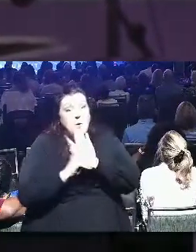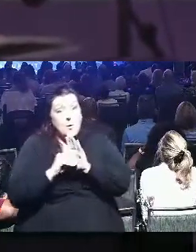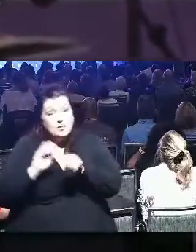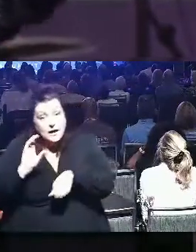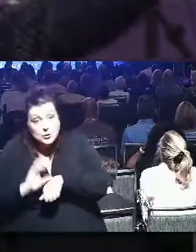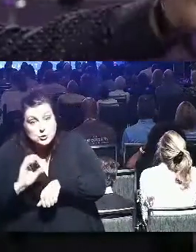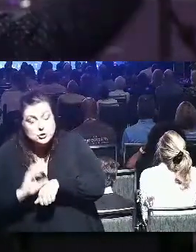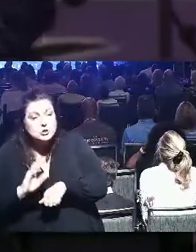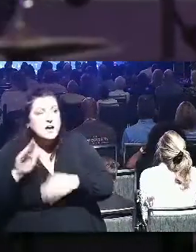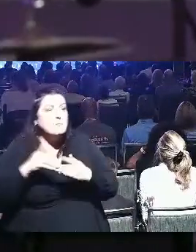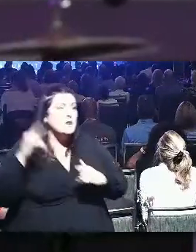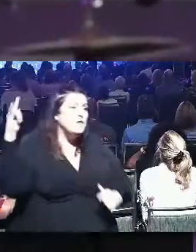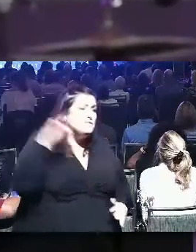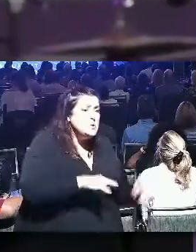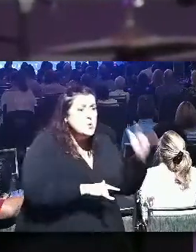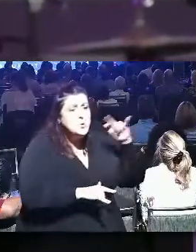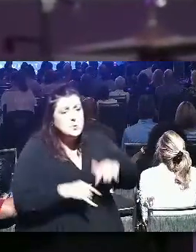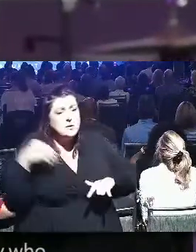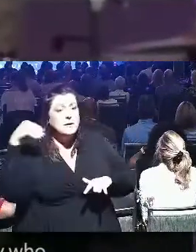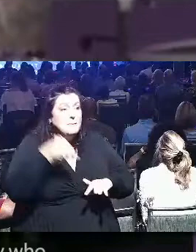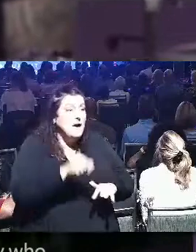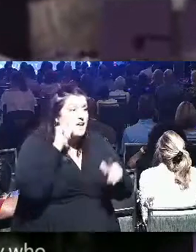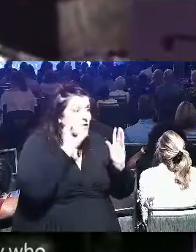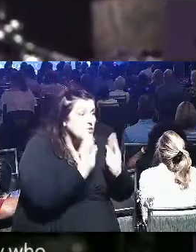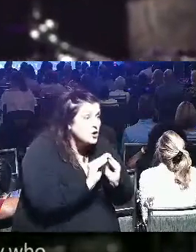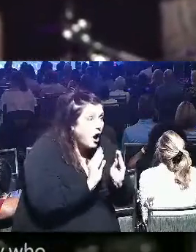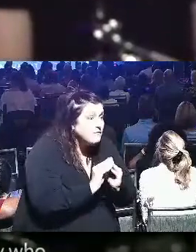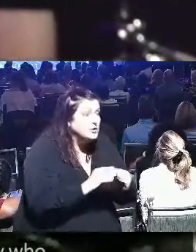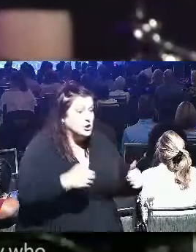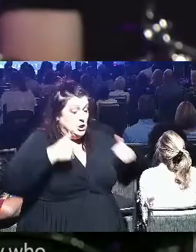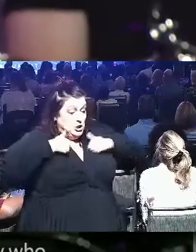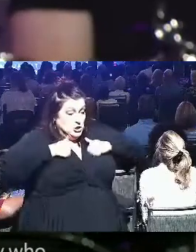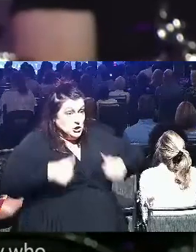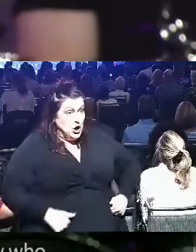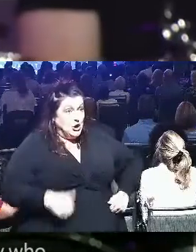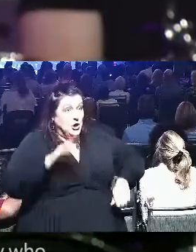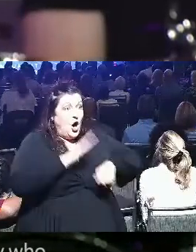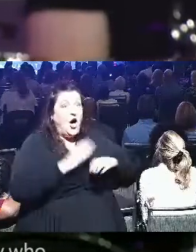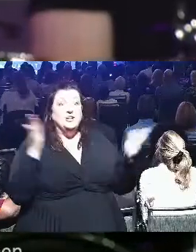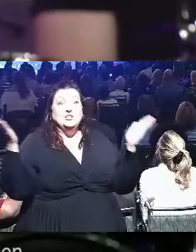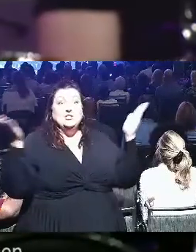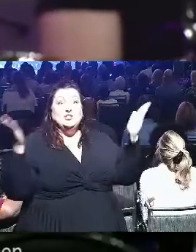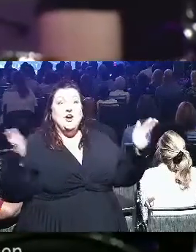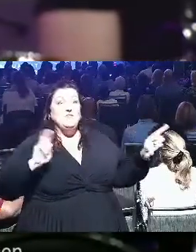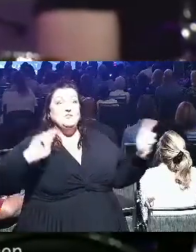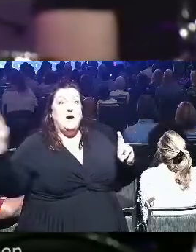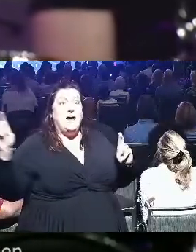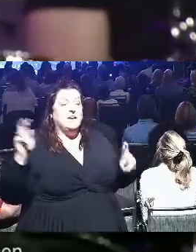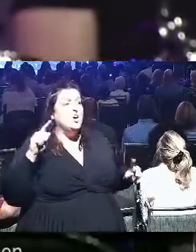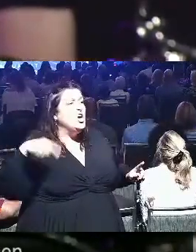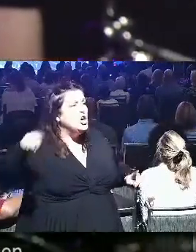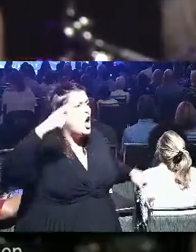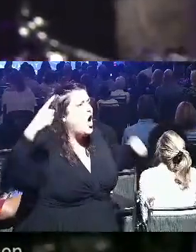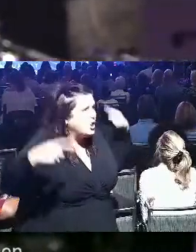just everybody who flew out here, paid for the conference, put on a shirt, and then just served. You're crazy.